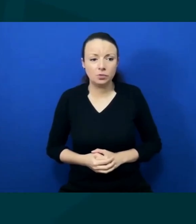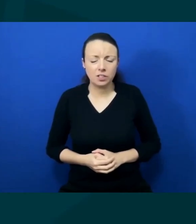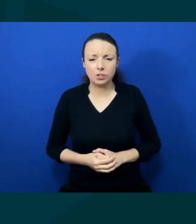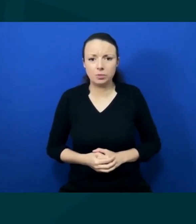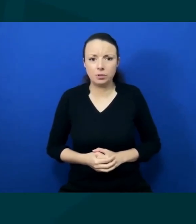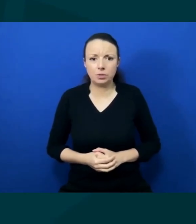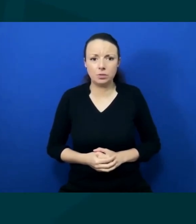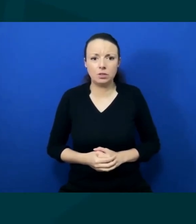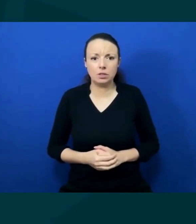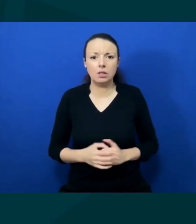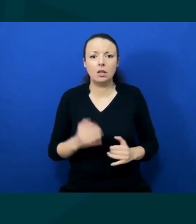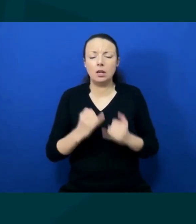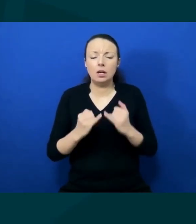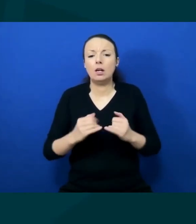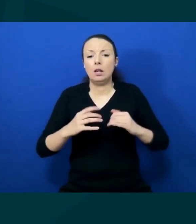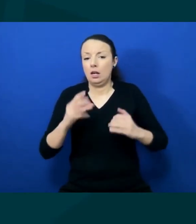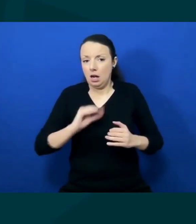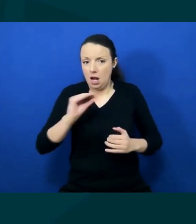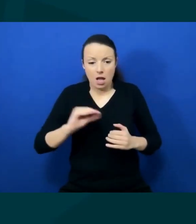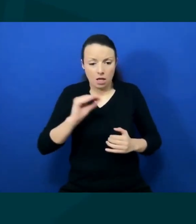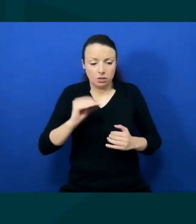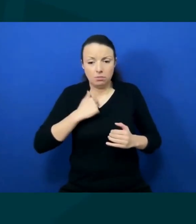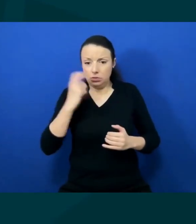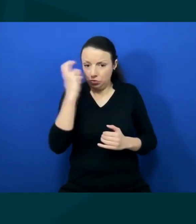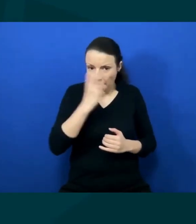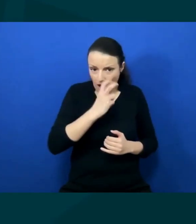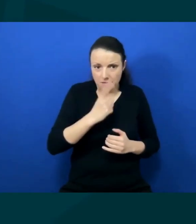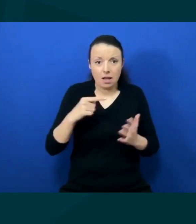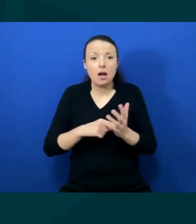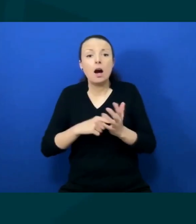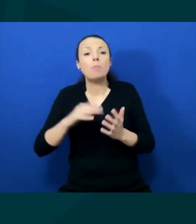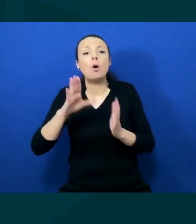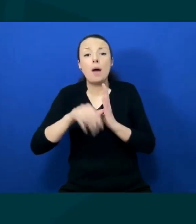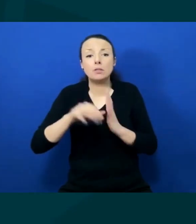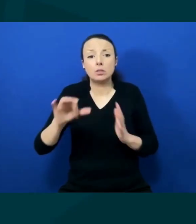in the city. What also caught our attention in St. Gallen,